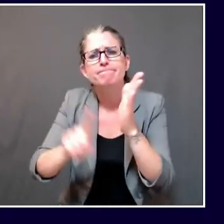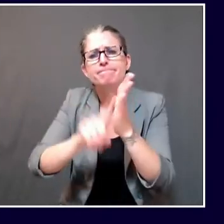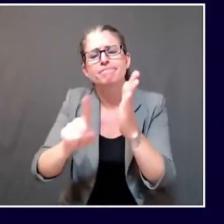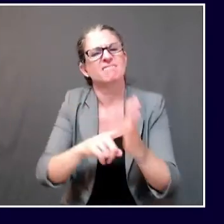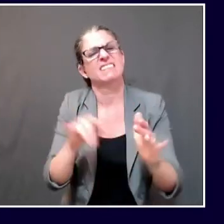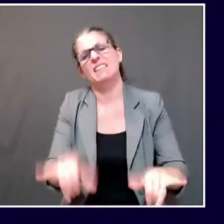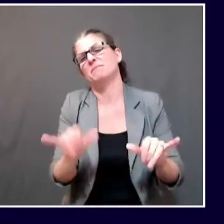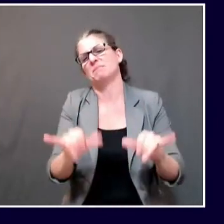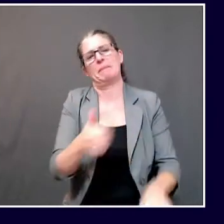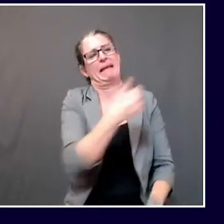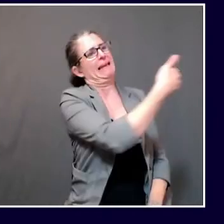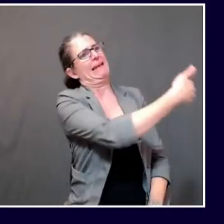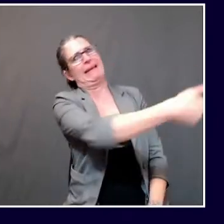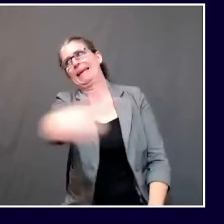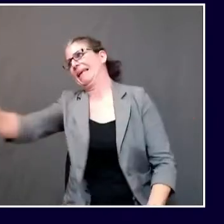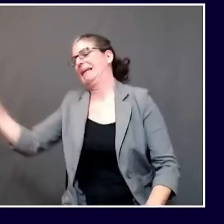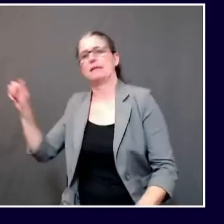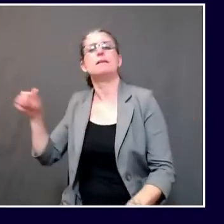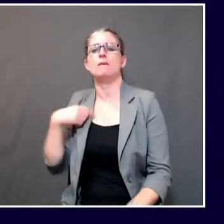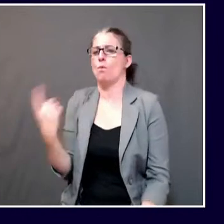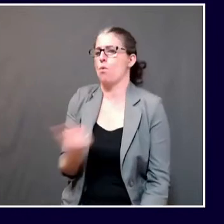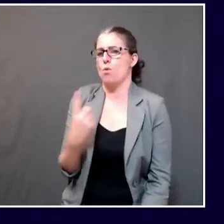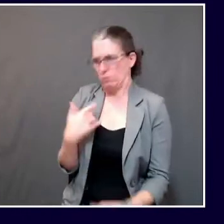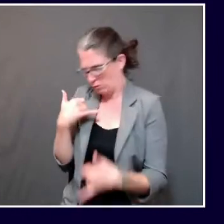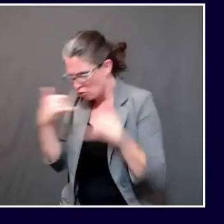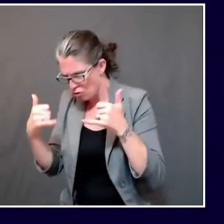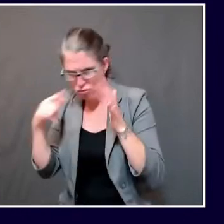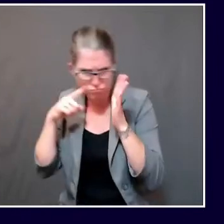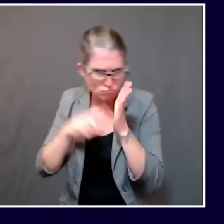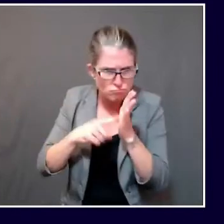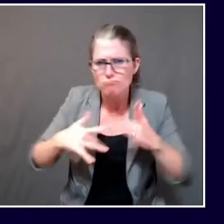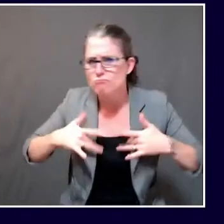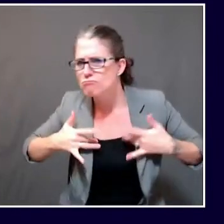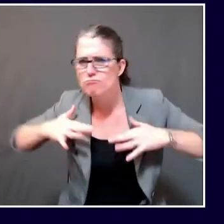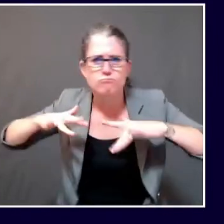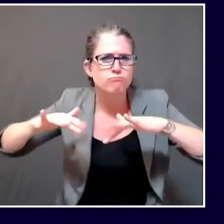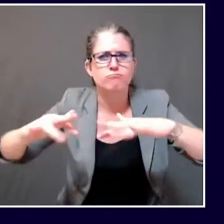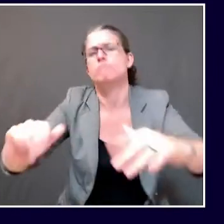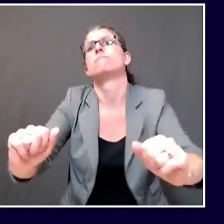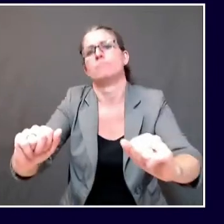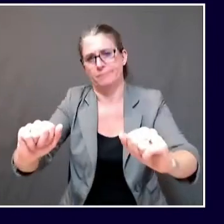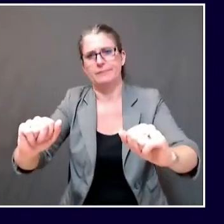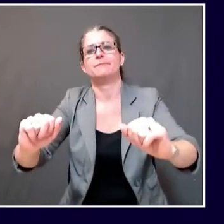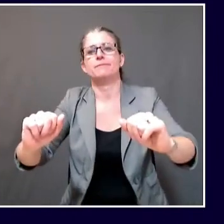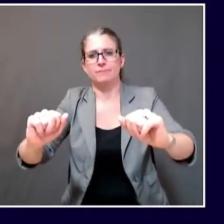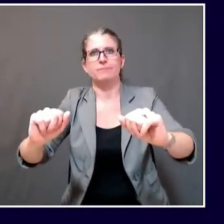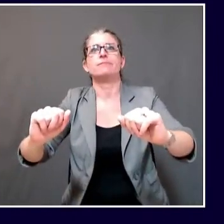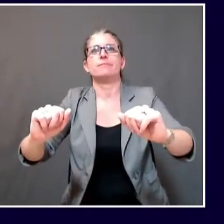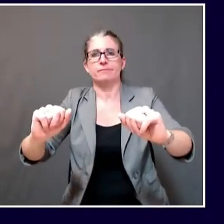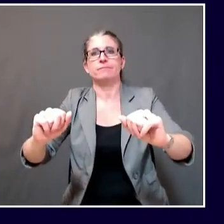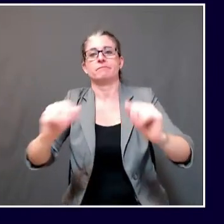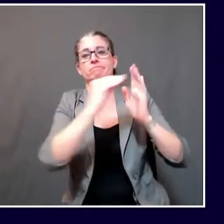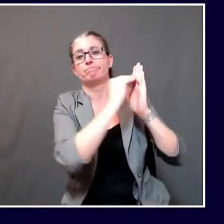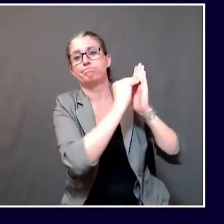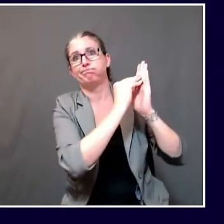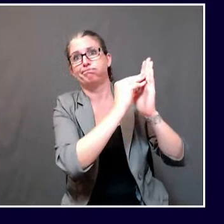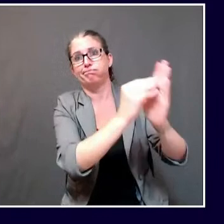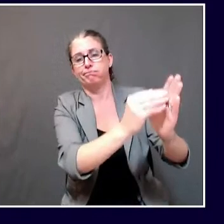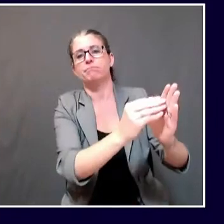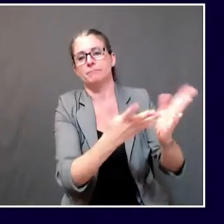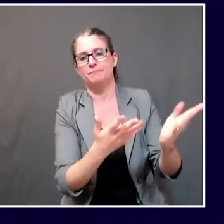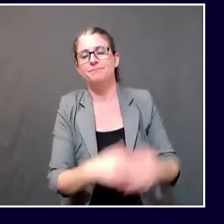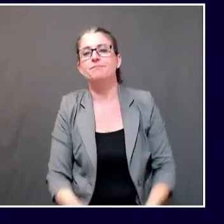morning. We've also seen in other outbreak settings of this nature a phenomenon where